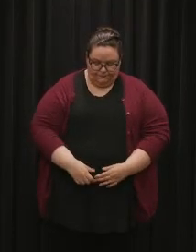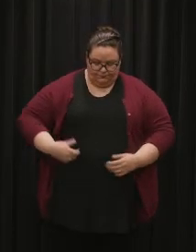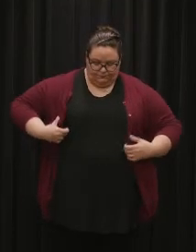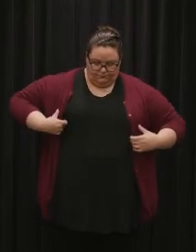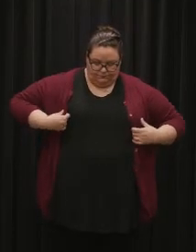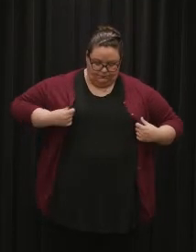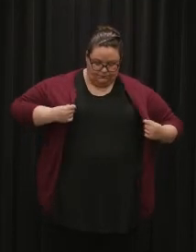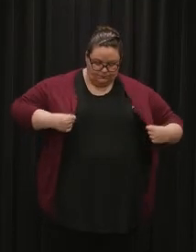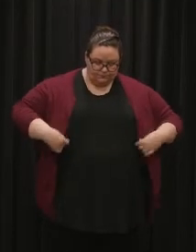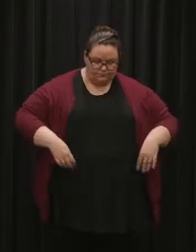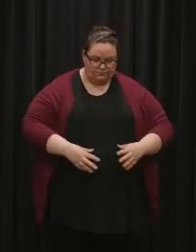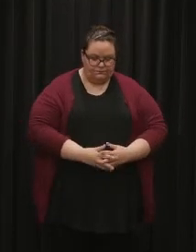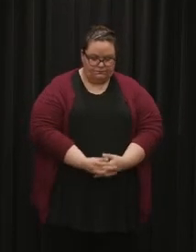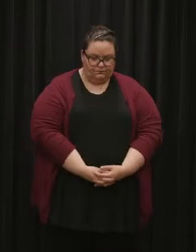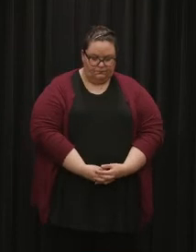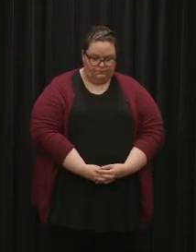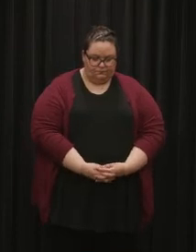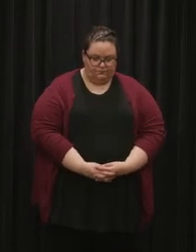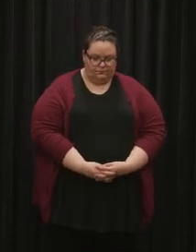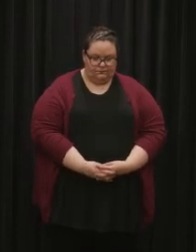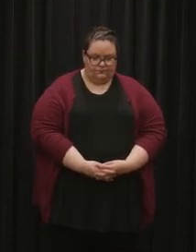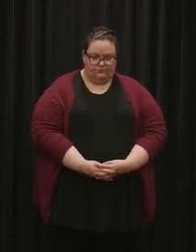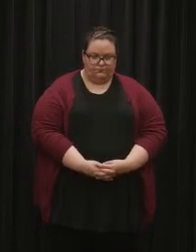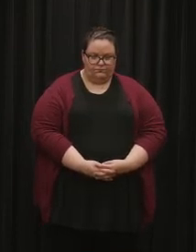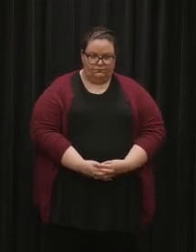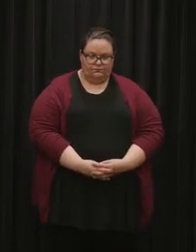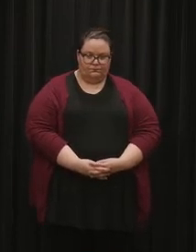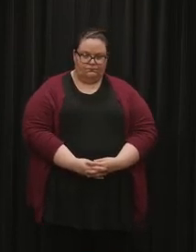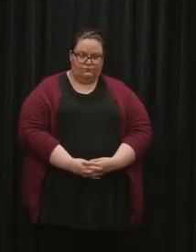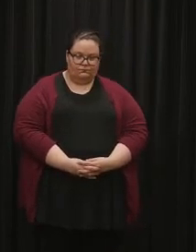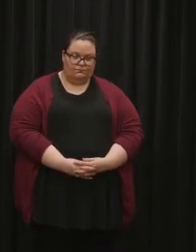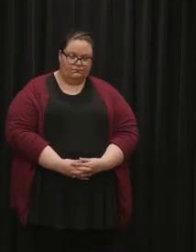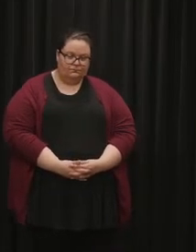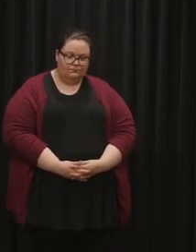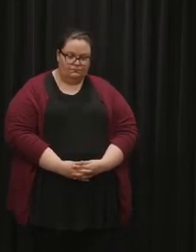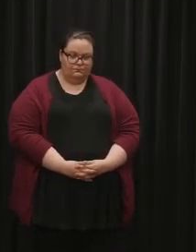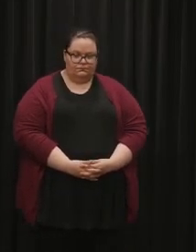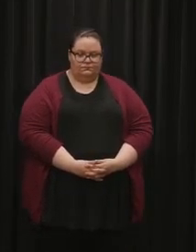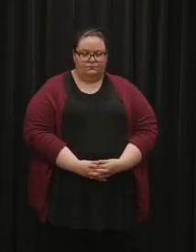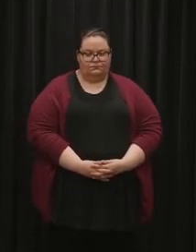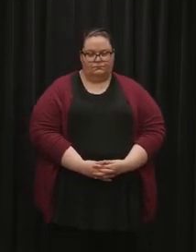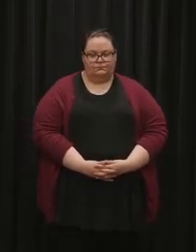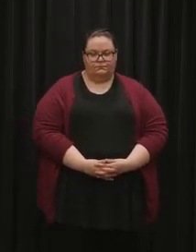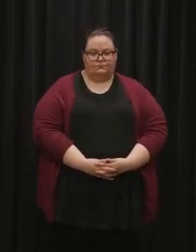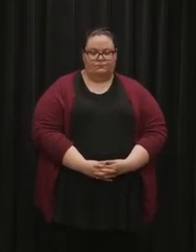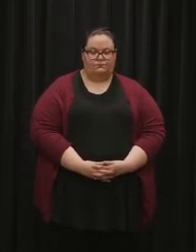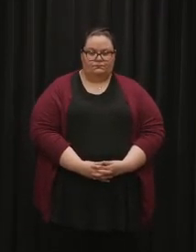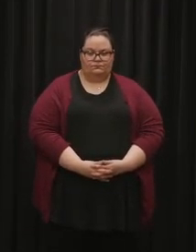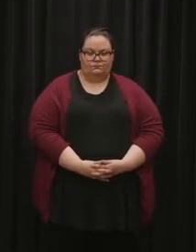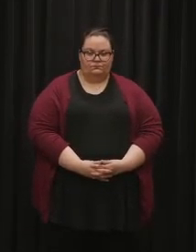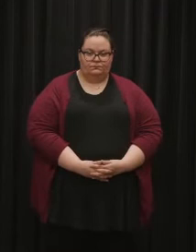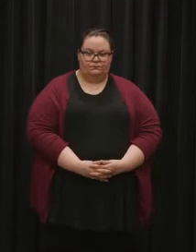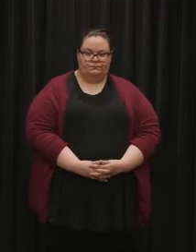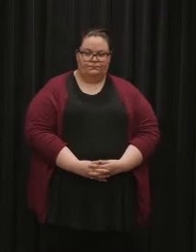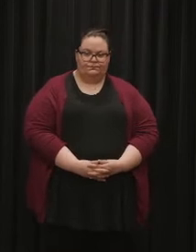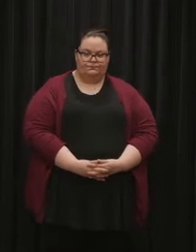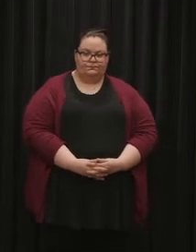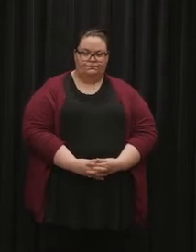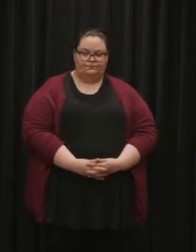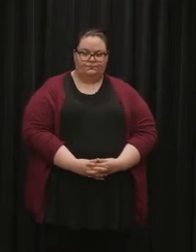Could you tell us more precisely what happened with the outbreak at the